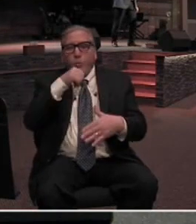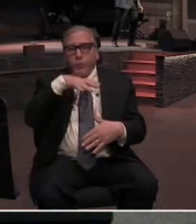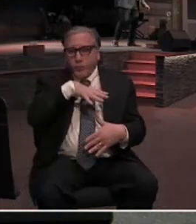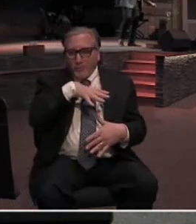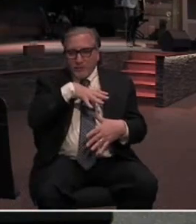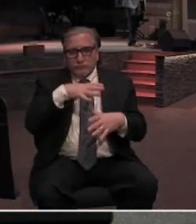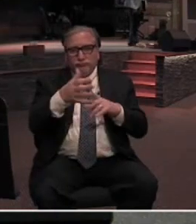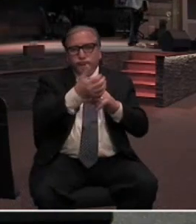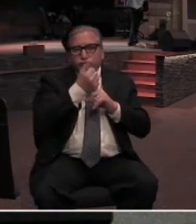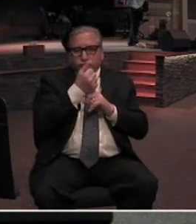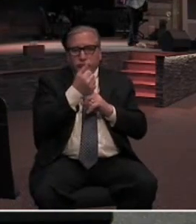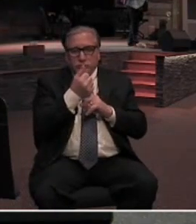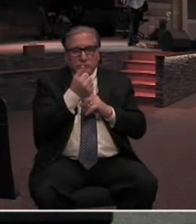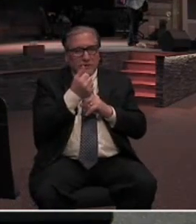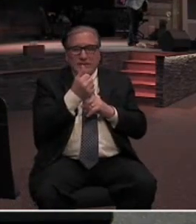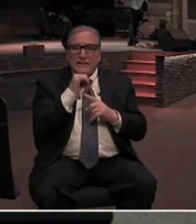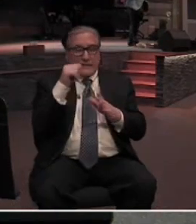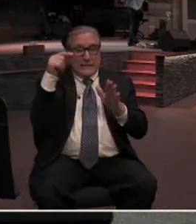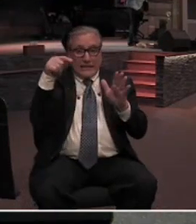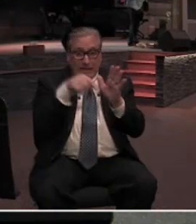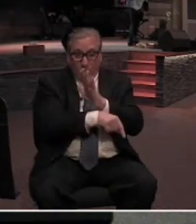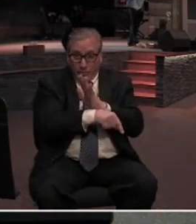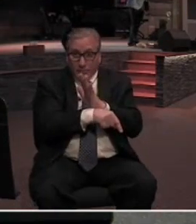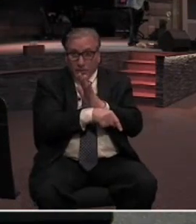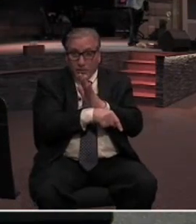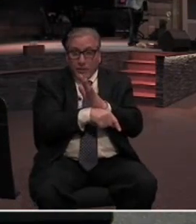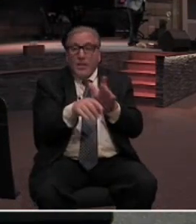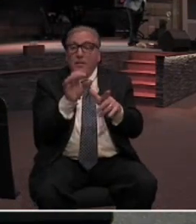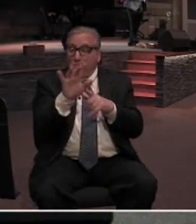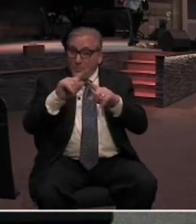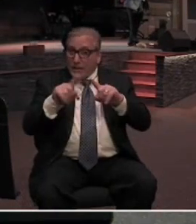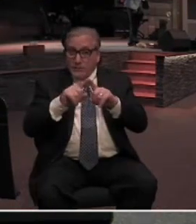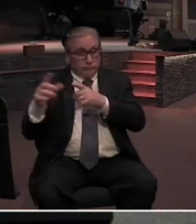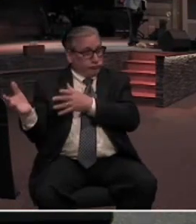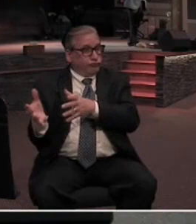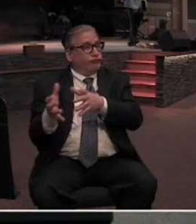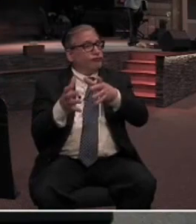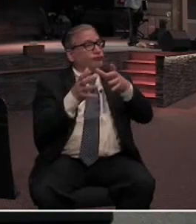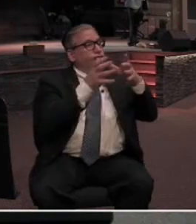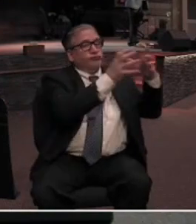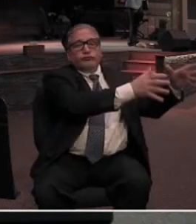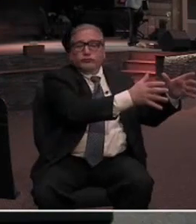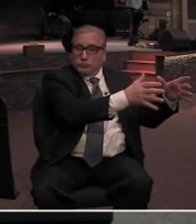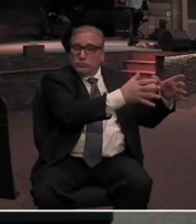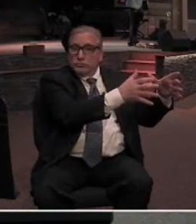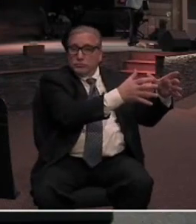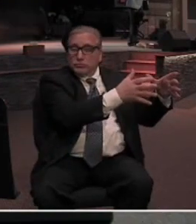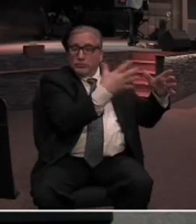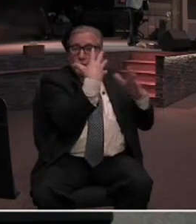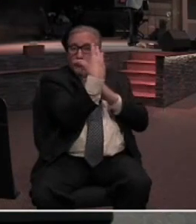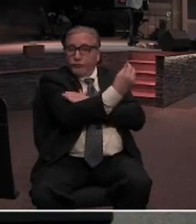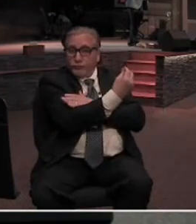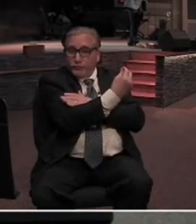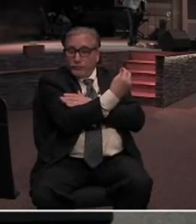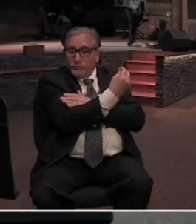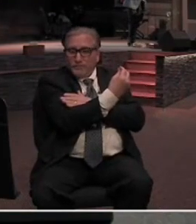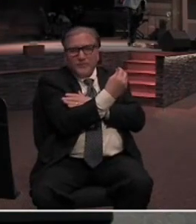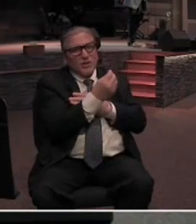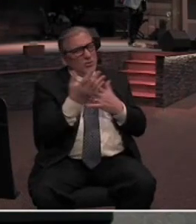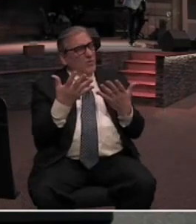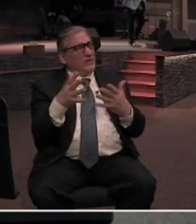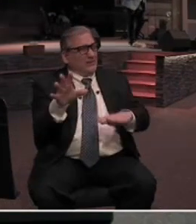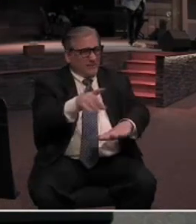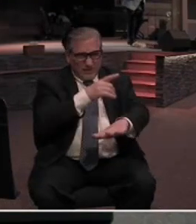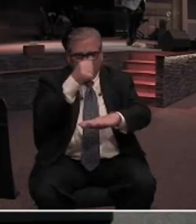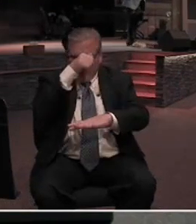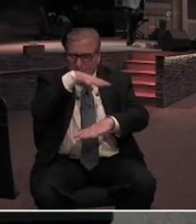were therein. They slew not any, either small, great or small, but carried them away and went on their way. So David and his